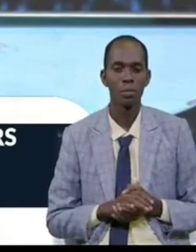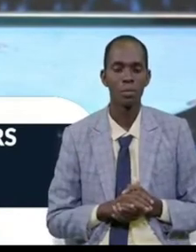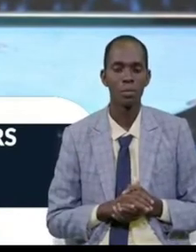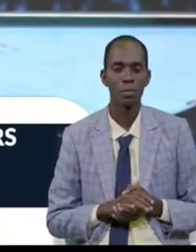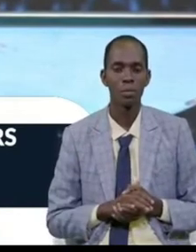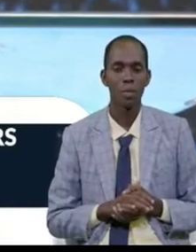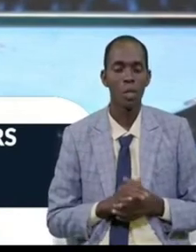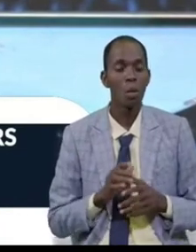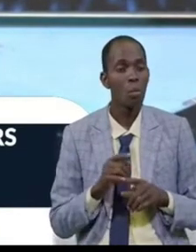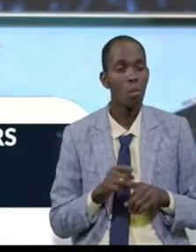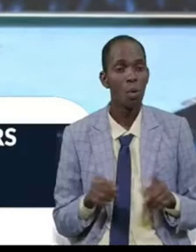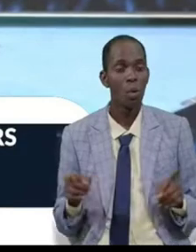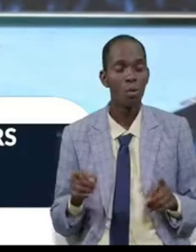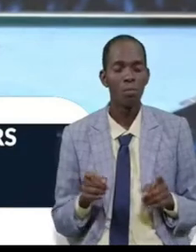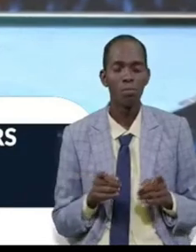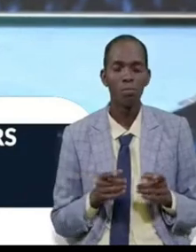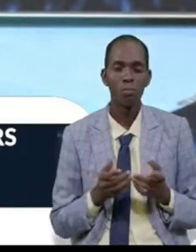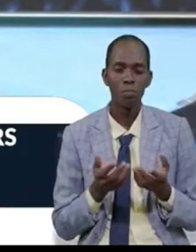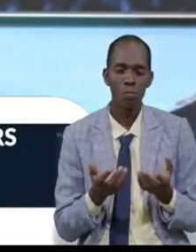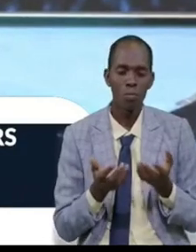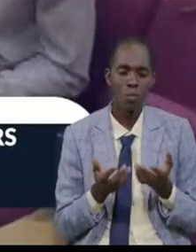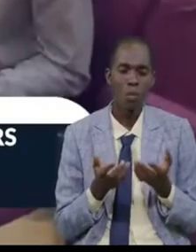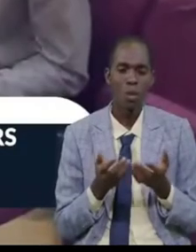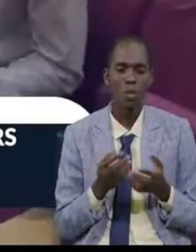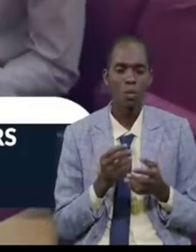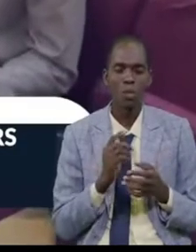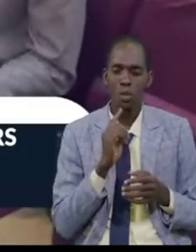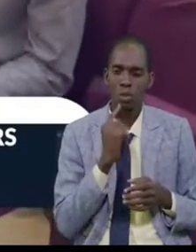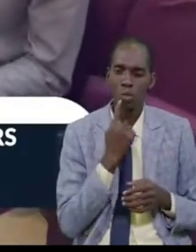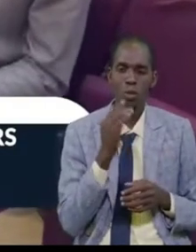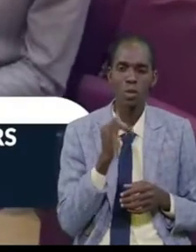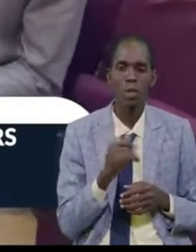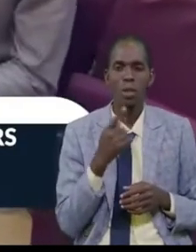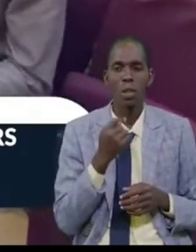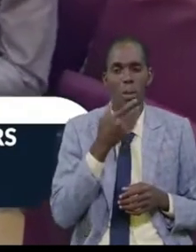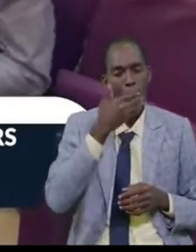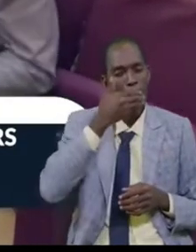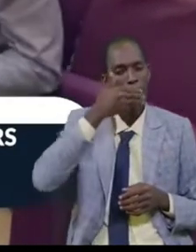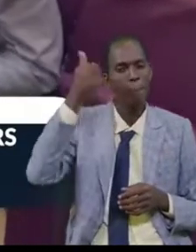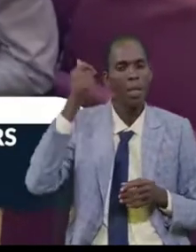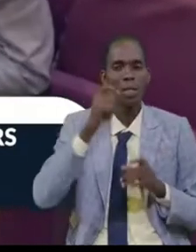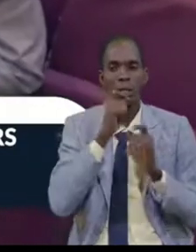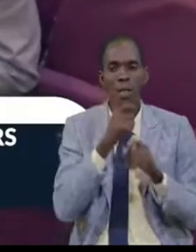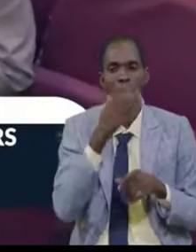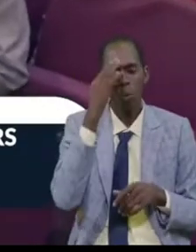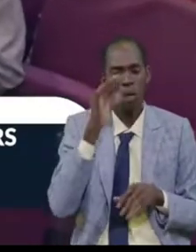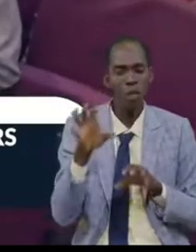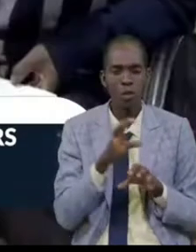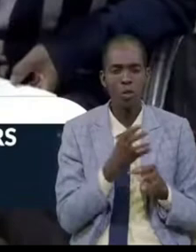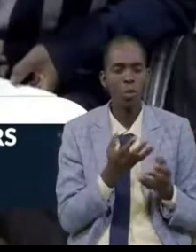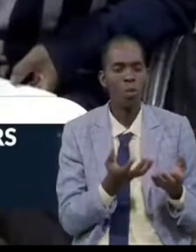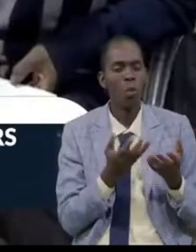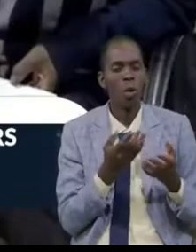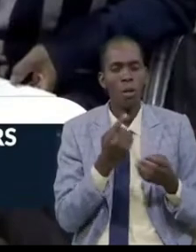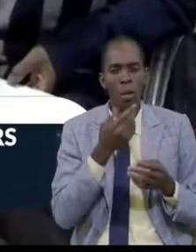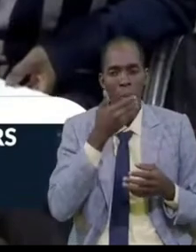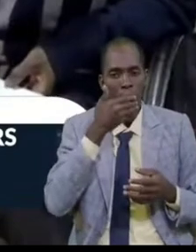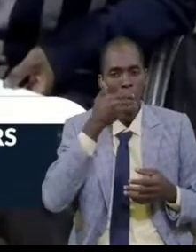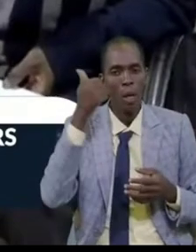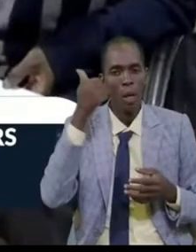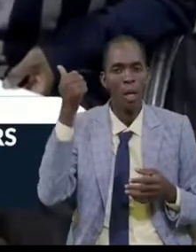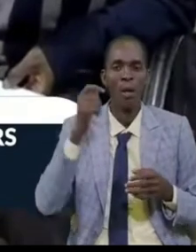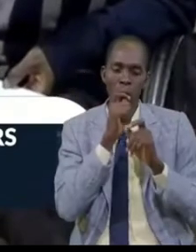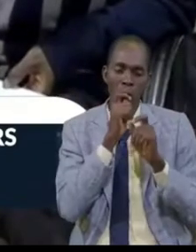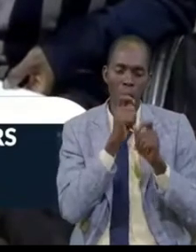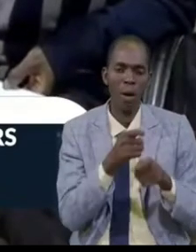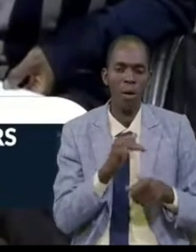but covet earnestly the best gifts. Why do you covet earnestly the best gifts? I want